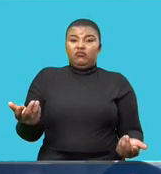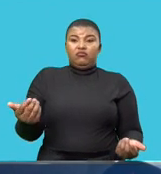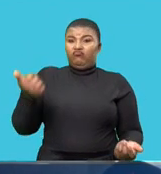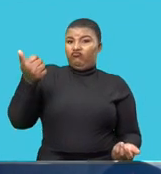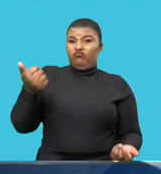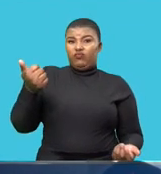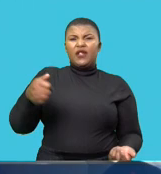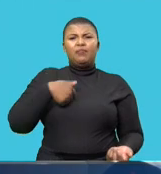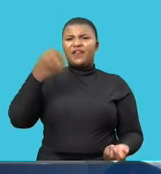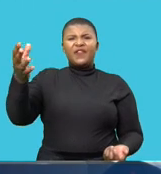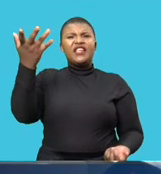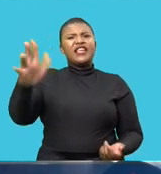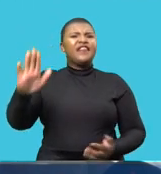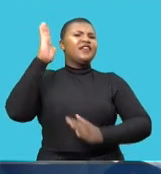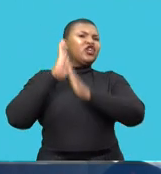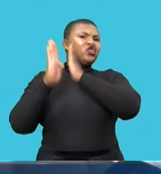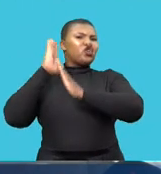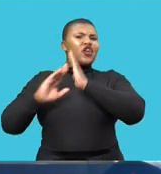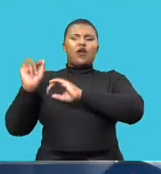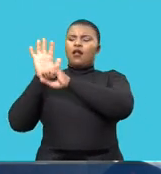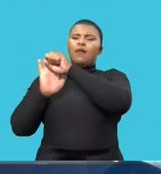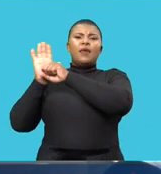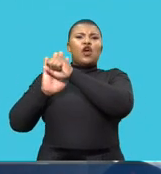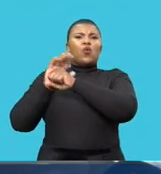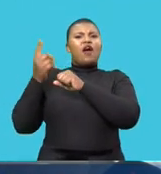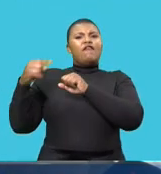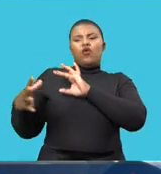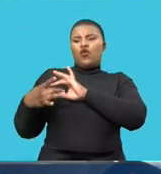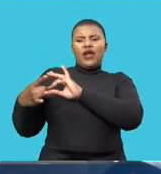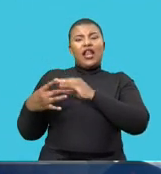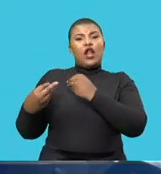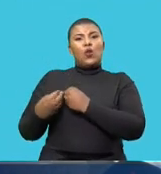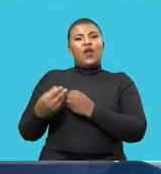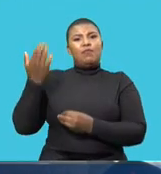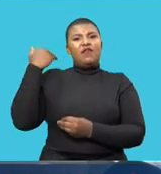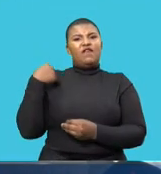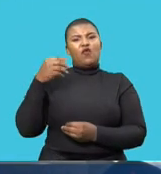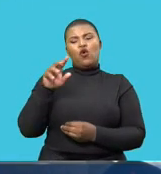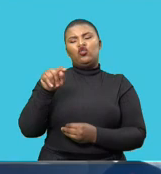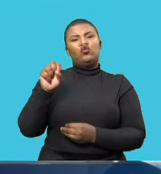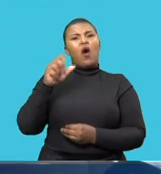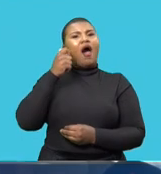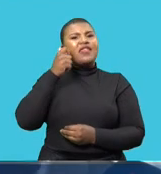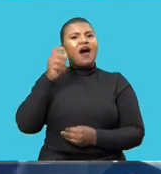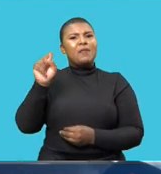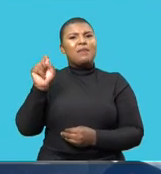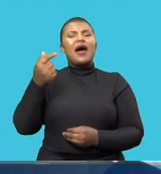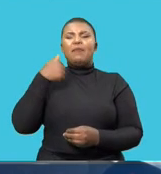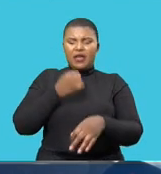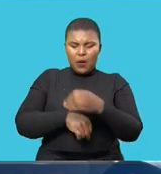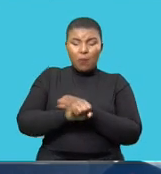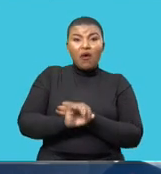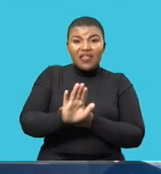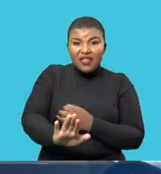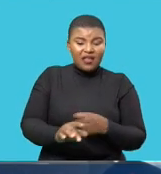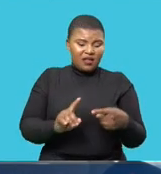because I've given you a historical background of my relationship with former Wobunkulubaphathiswa. I was born there, started a